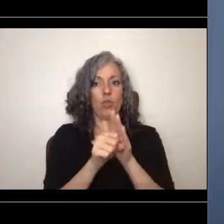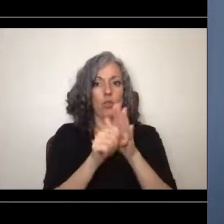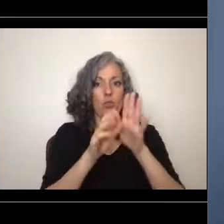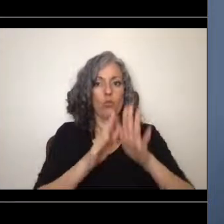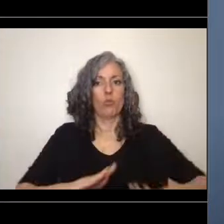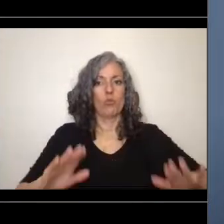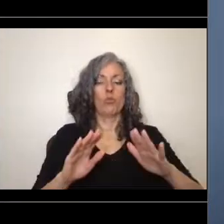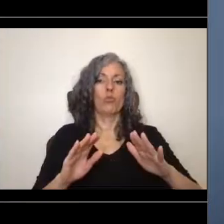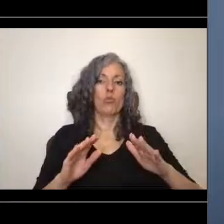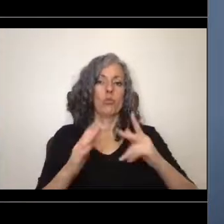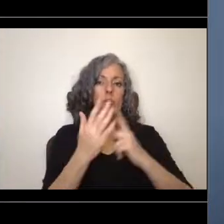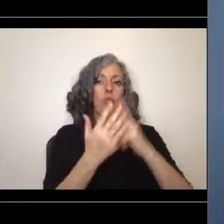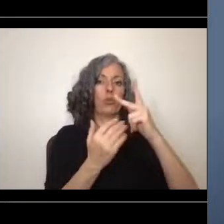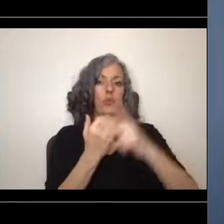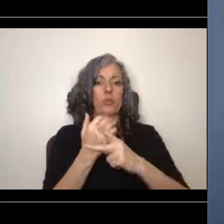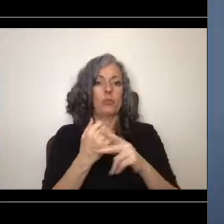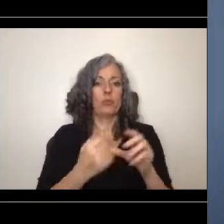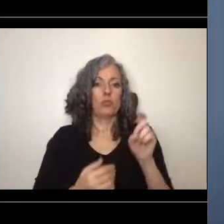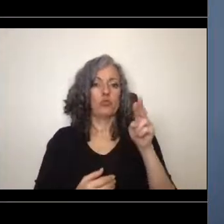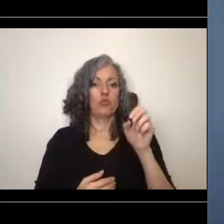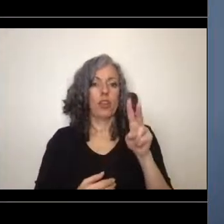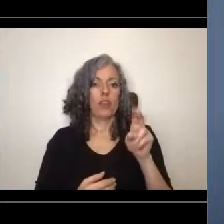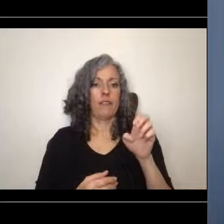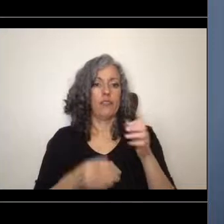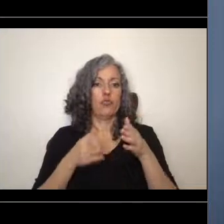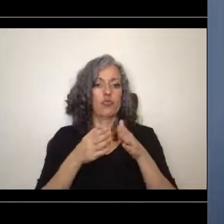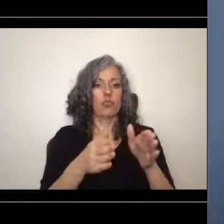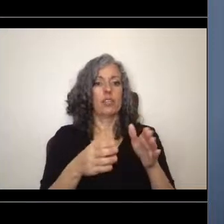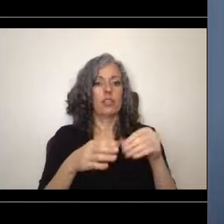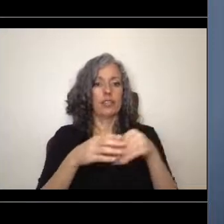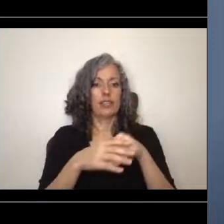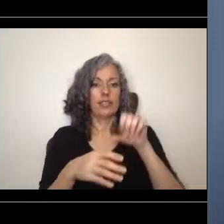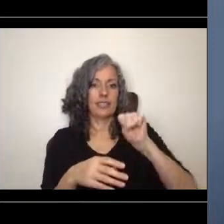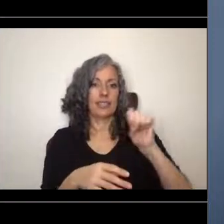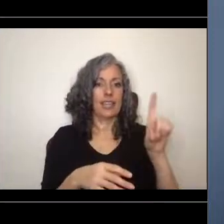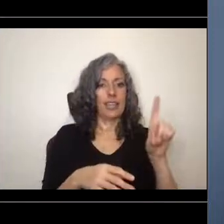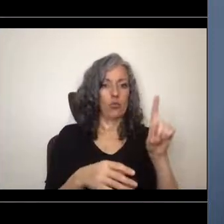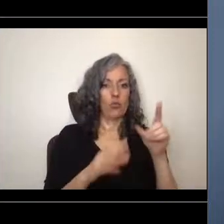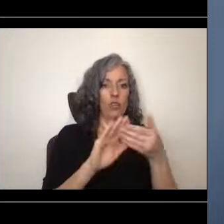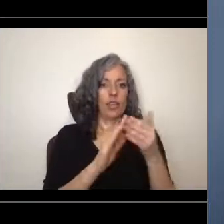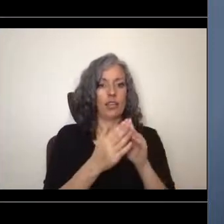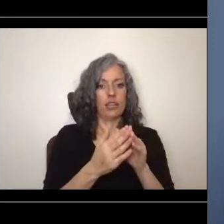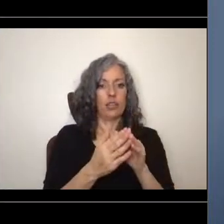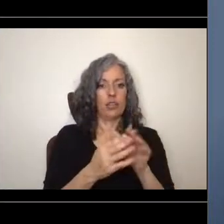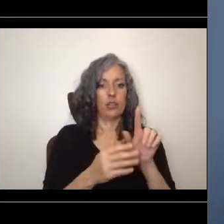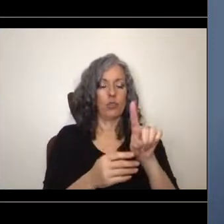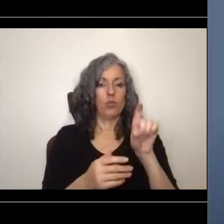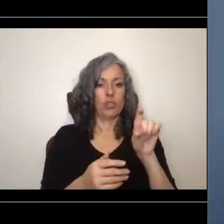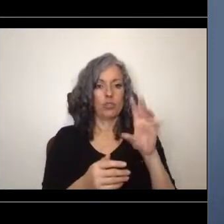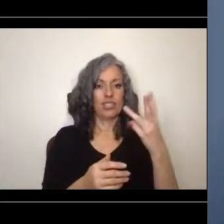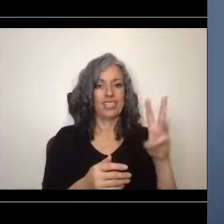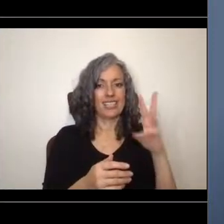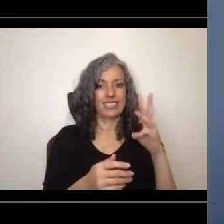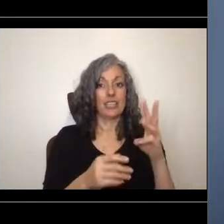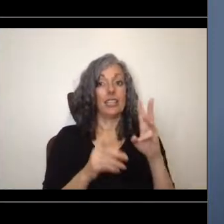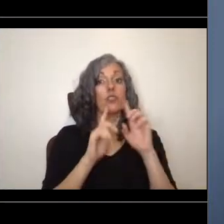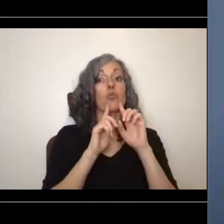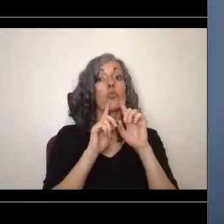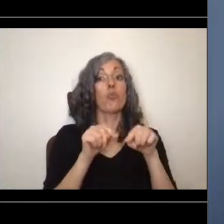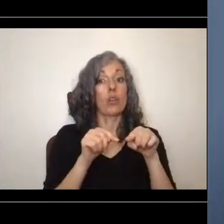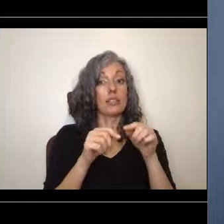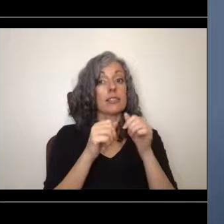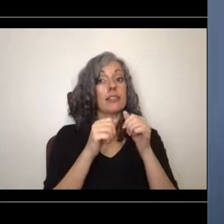Voight Drive Street Improvements Project in San Diego County. Tab 116 is a time extension request to extend the period of contract award for